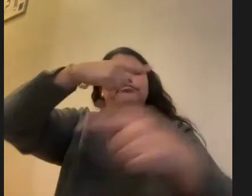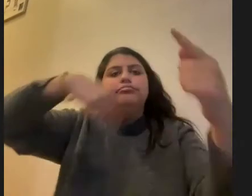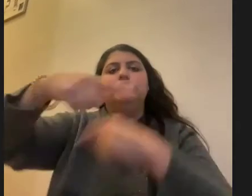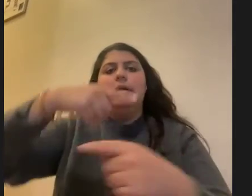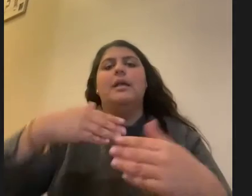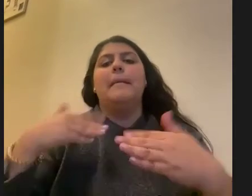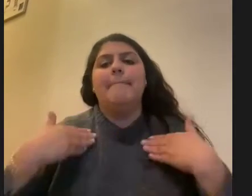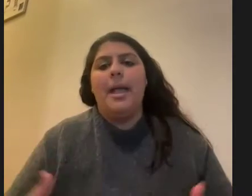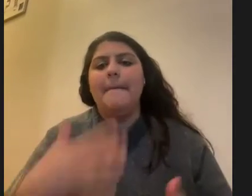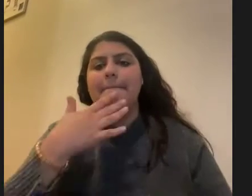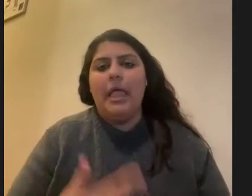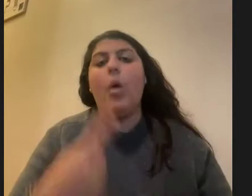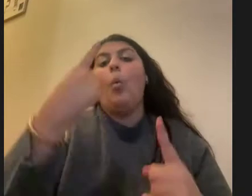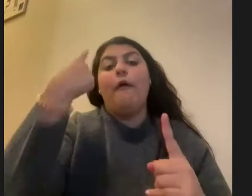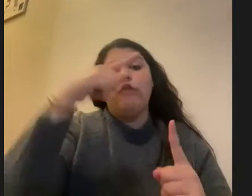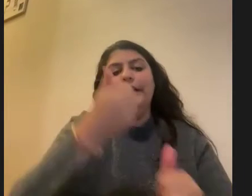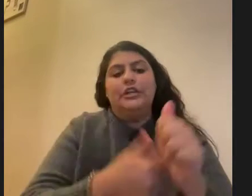gill, one for the rest of the body.